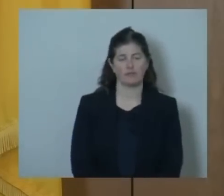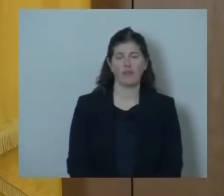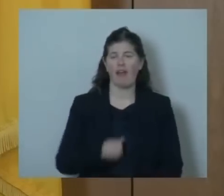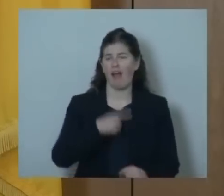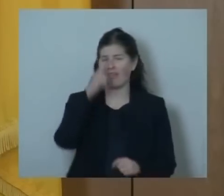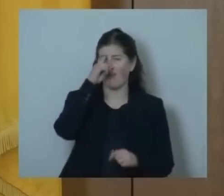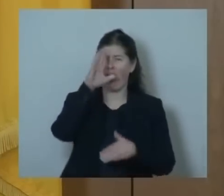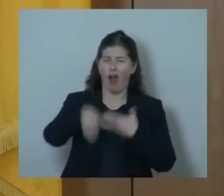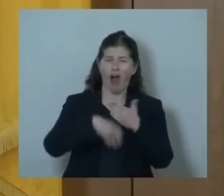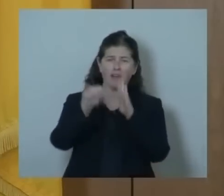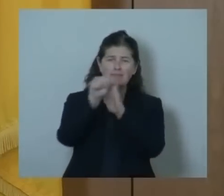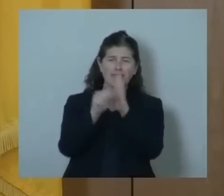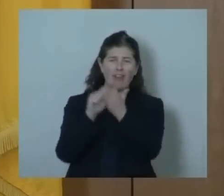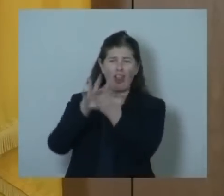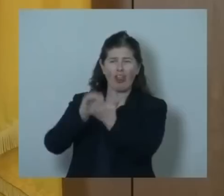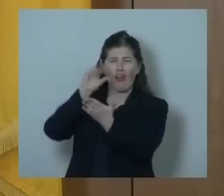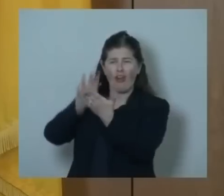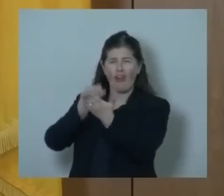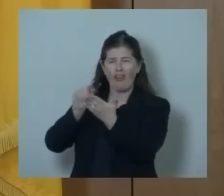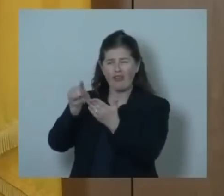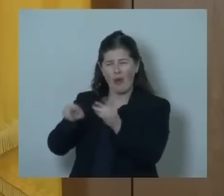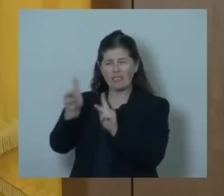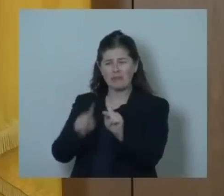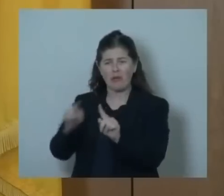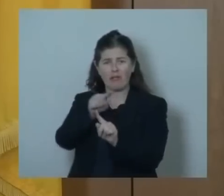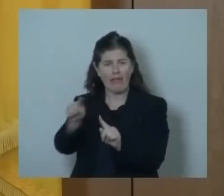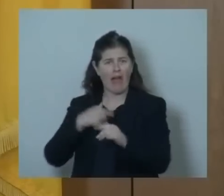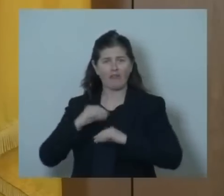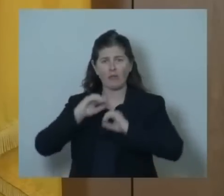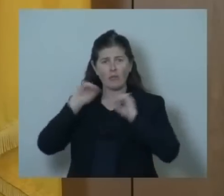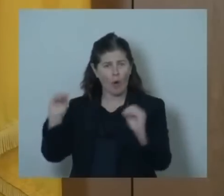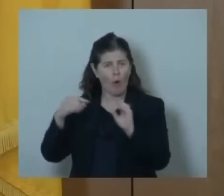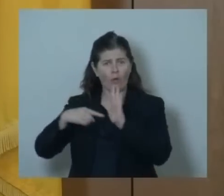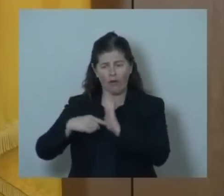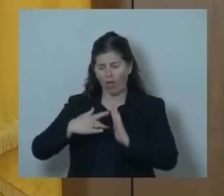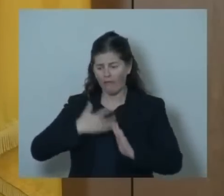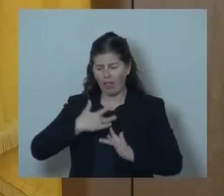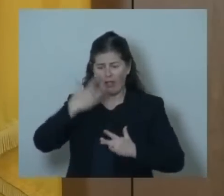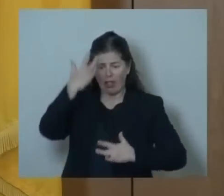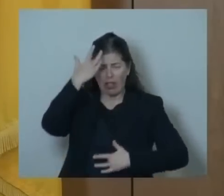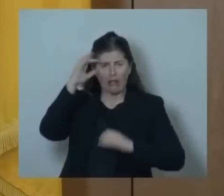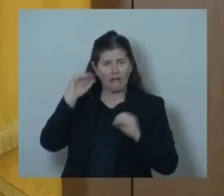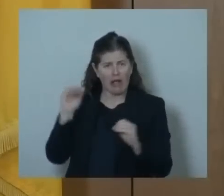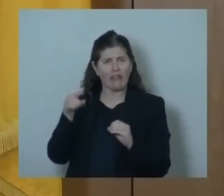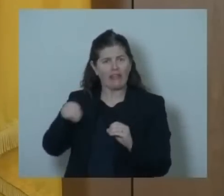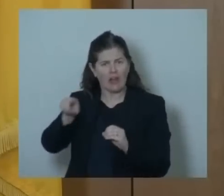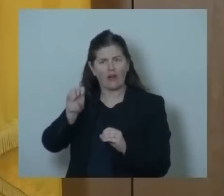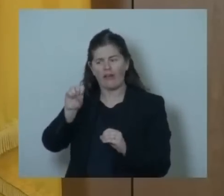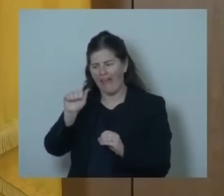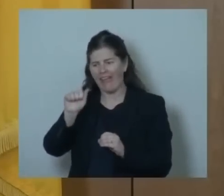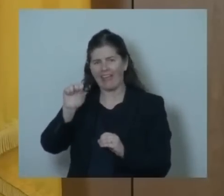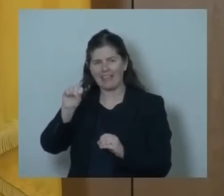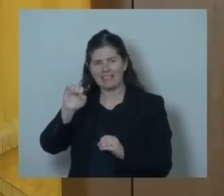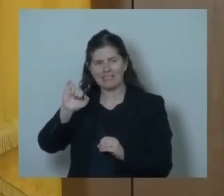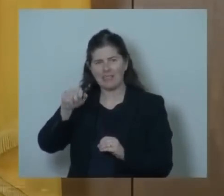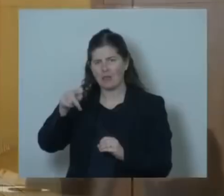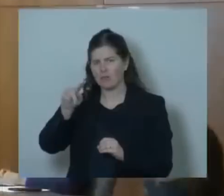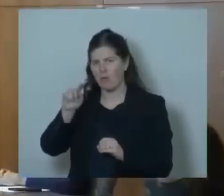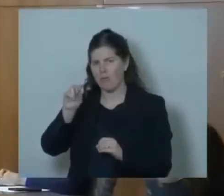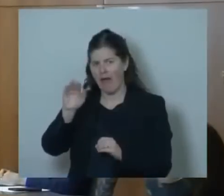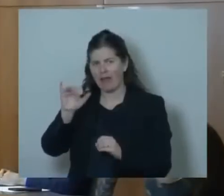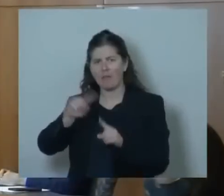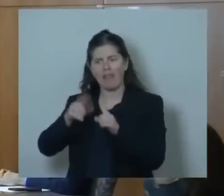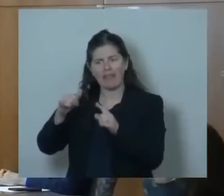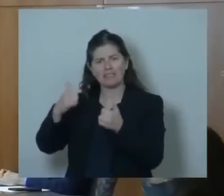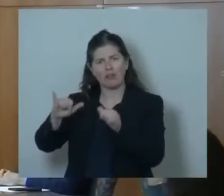populations are a significant factor and a significant vector in the transmission of COVID-19. Thank you,